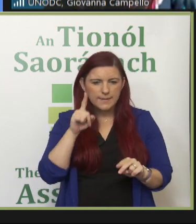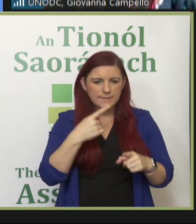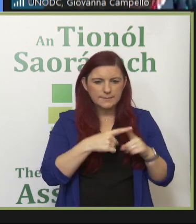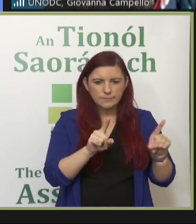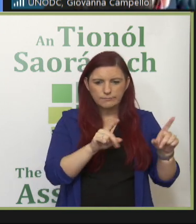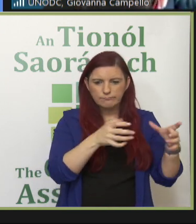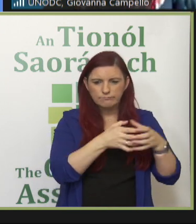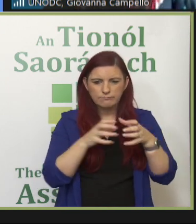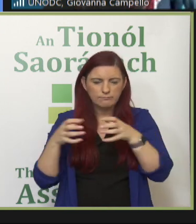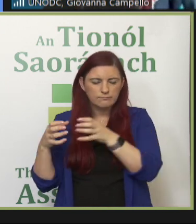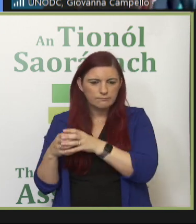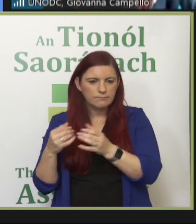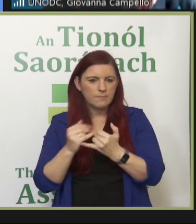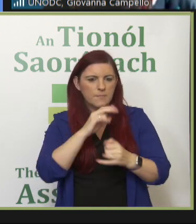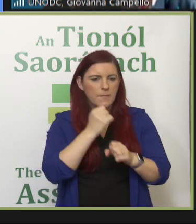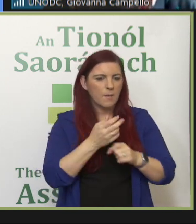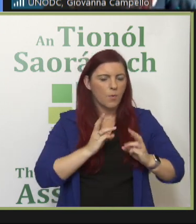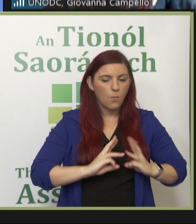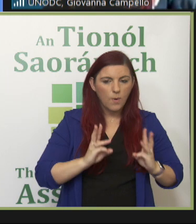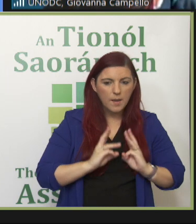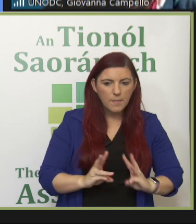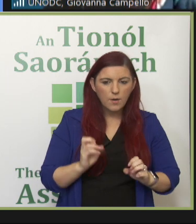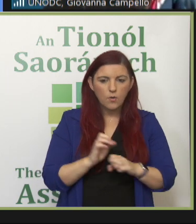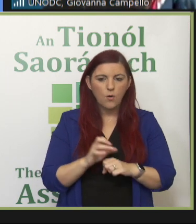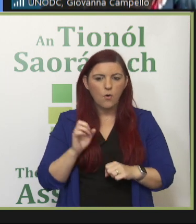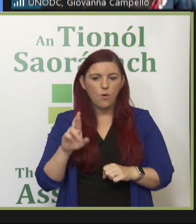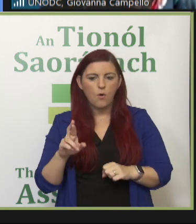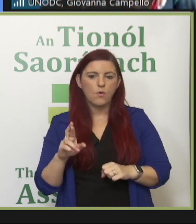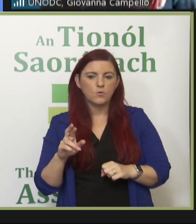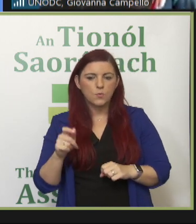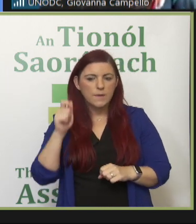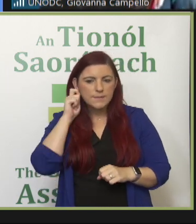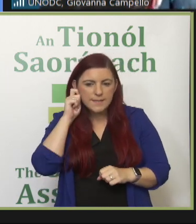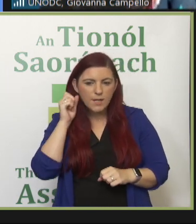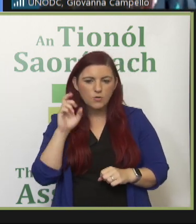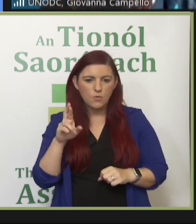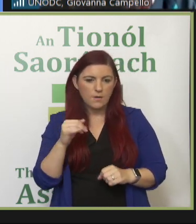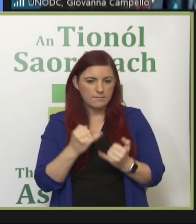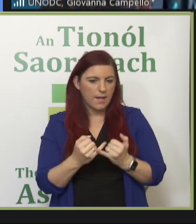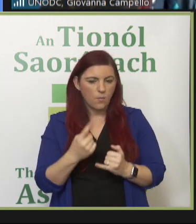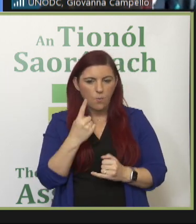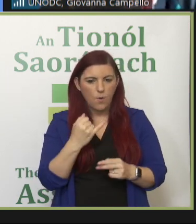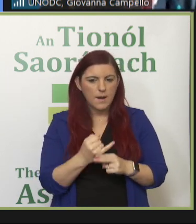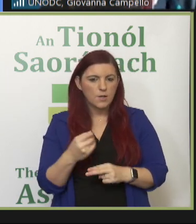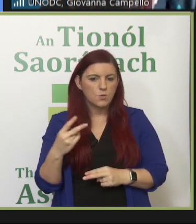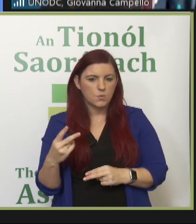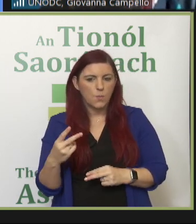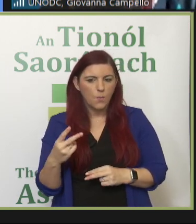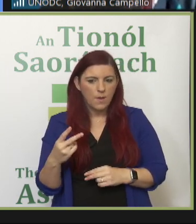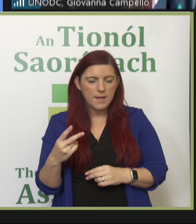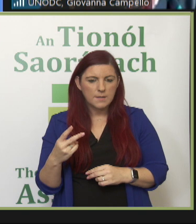with regard to women. So, for example, we know that about 1 in 2 amphetamine type